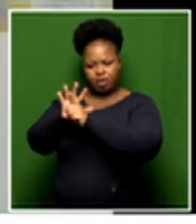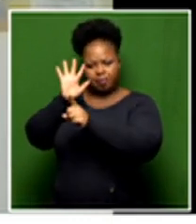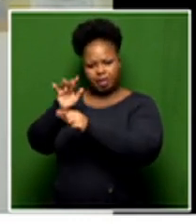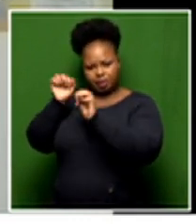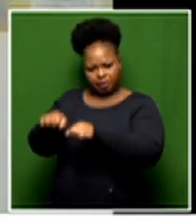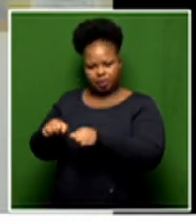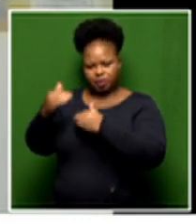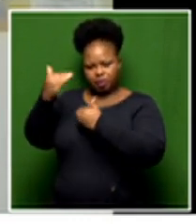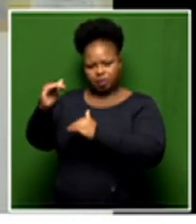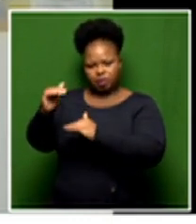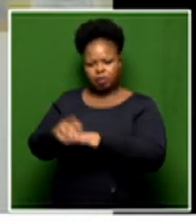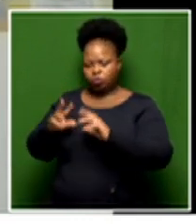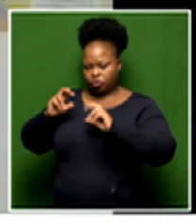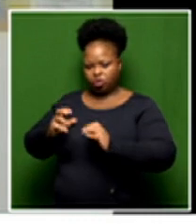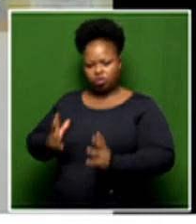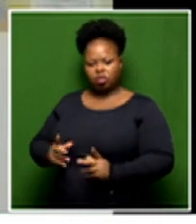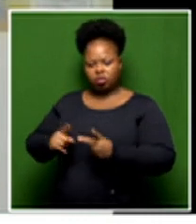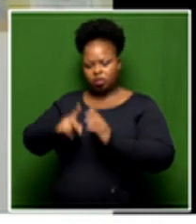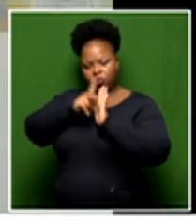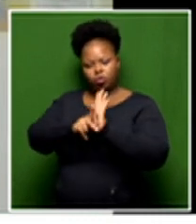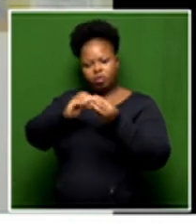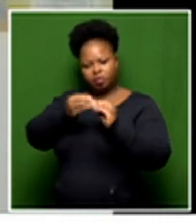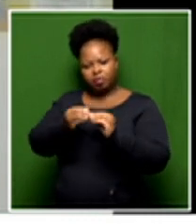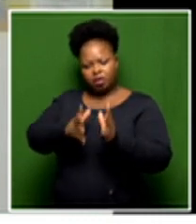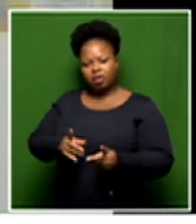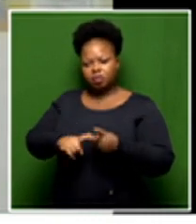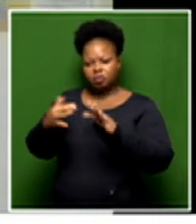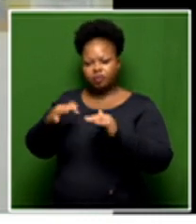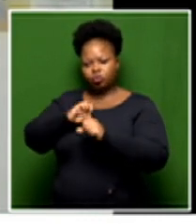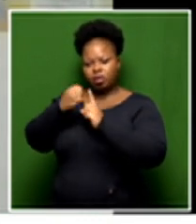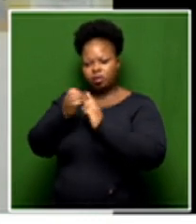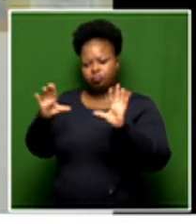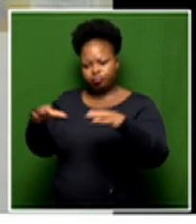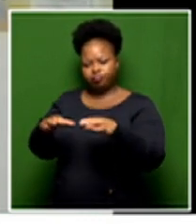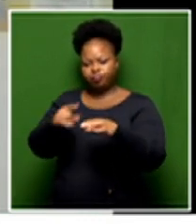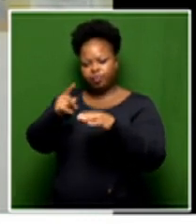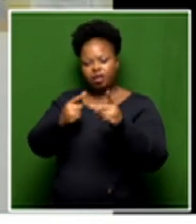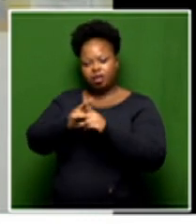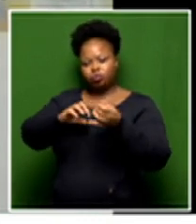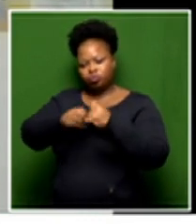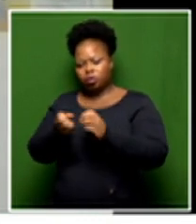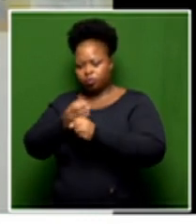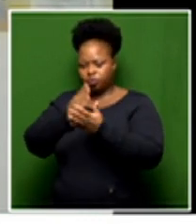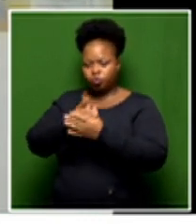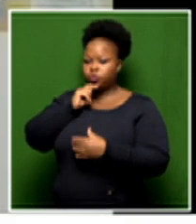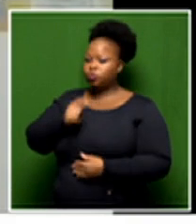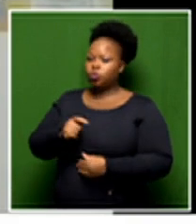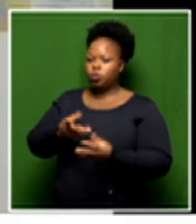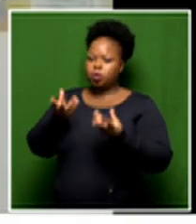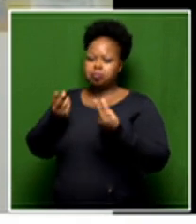phase where researchers, policymakers, civil society have come together in an effort to try